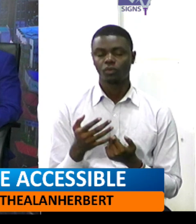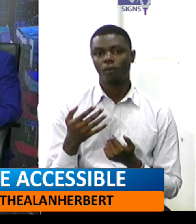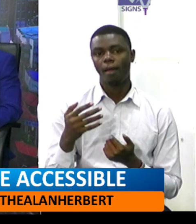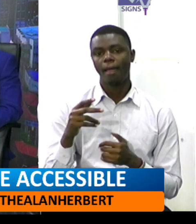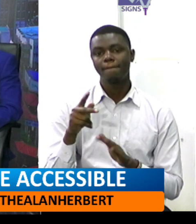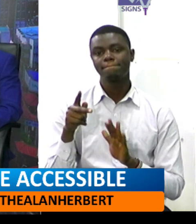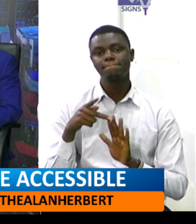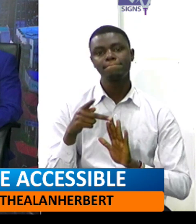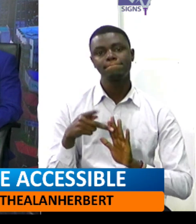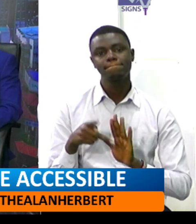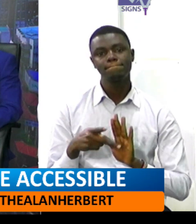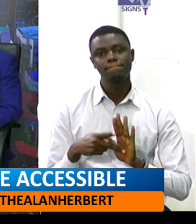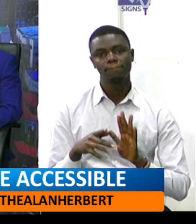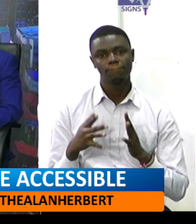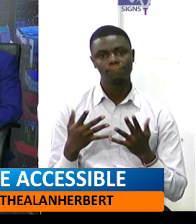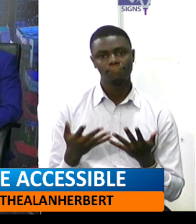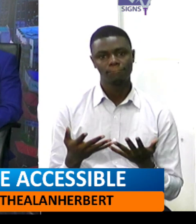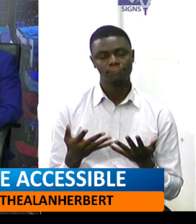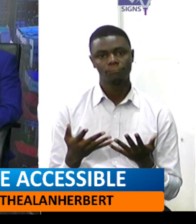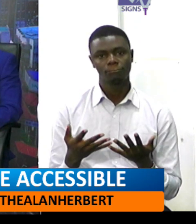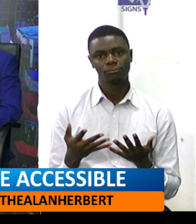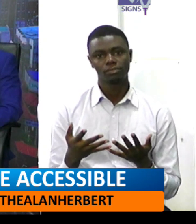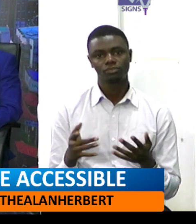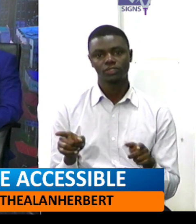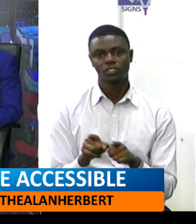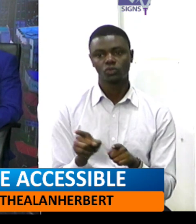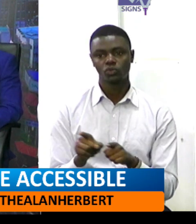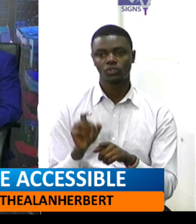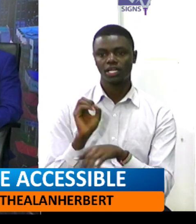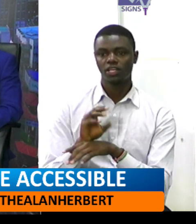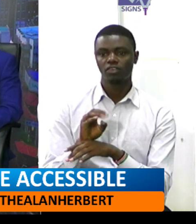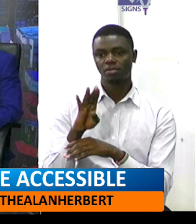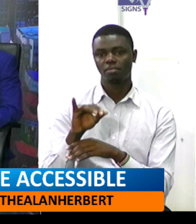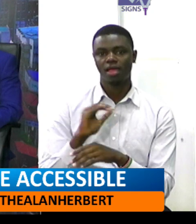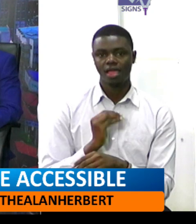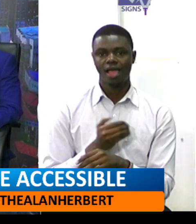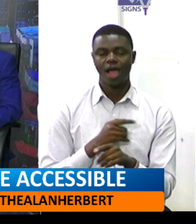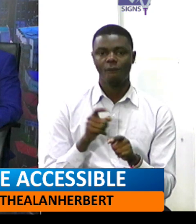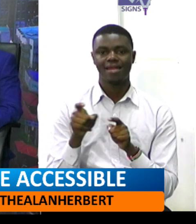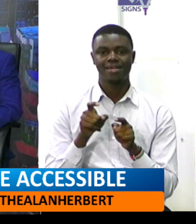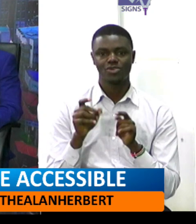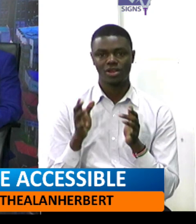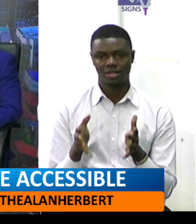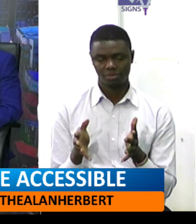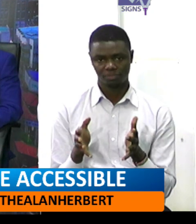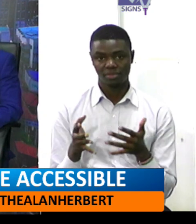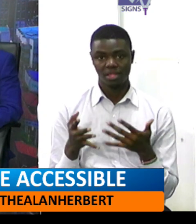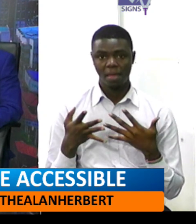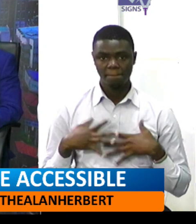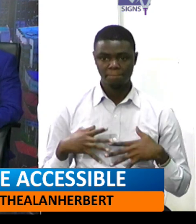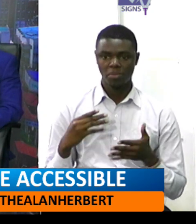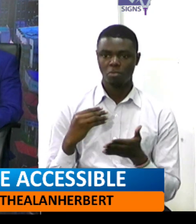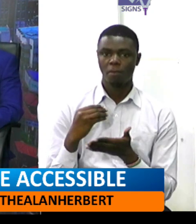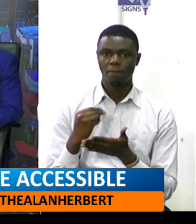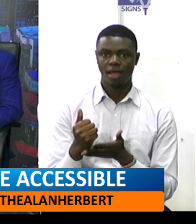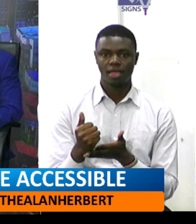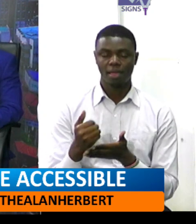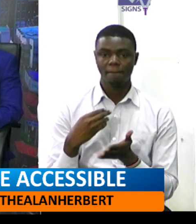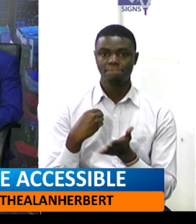principle, and as advised by our regulators, that people should